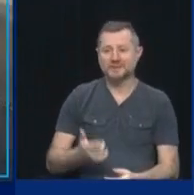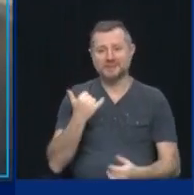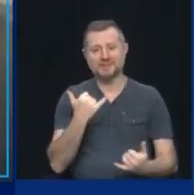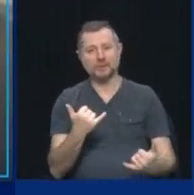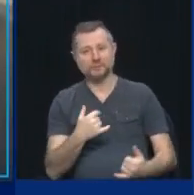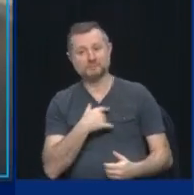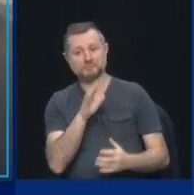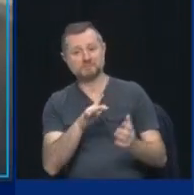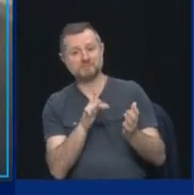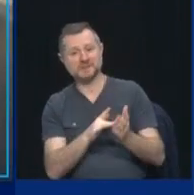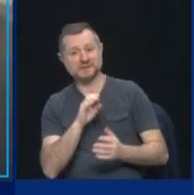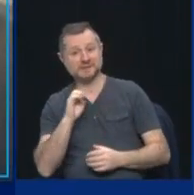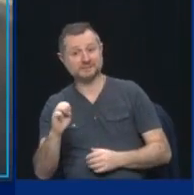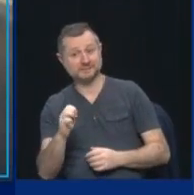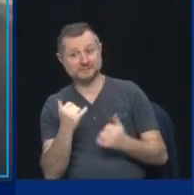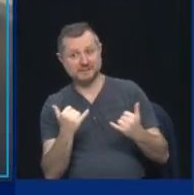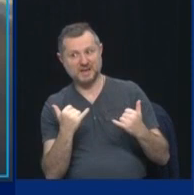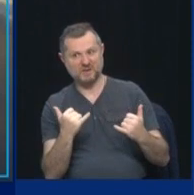East, as we all know.